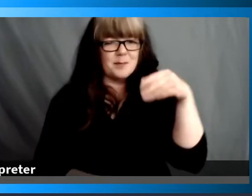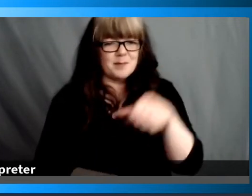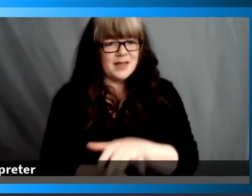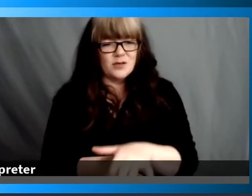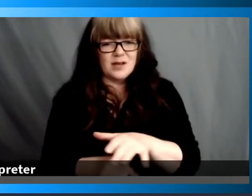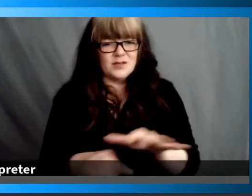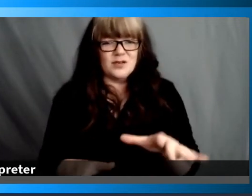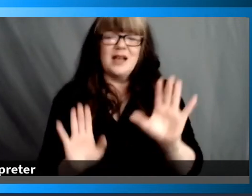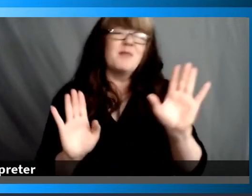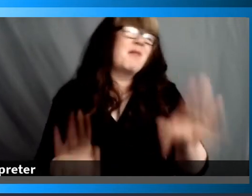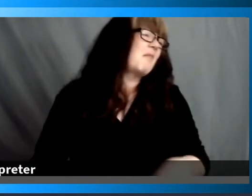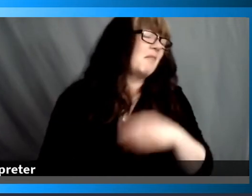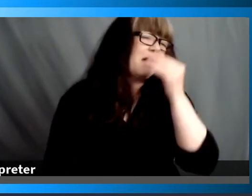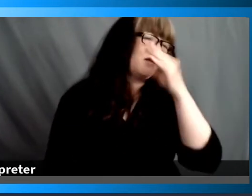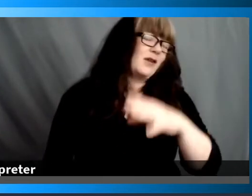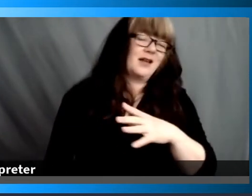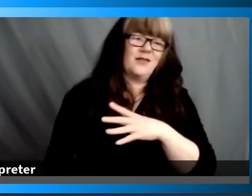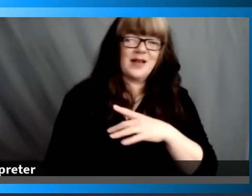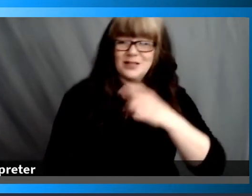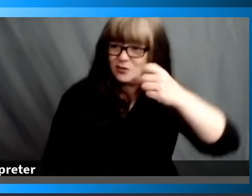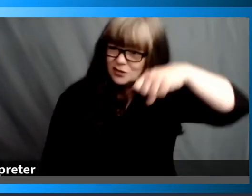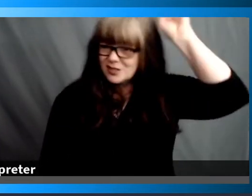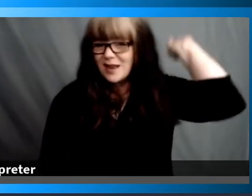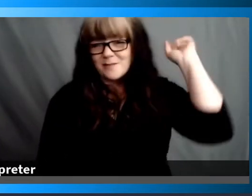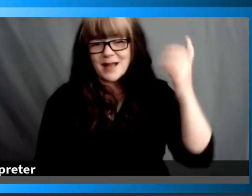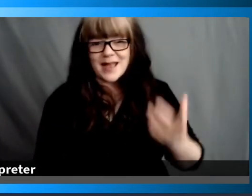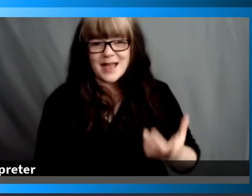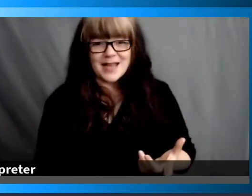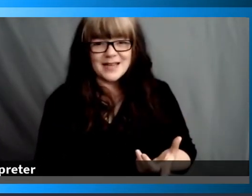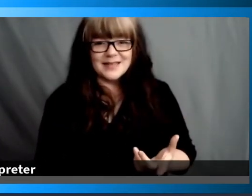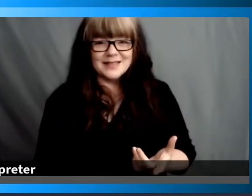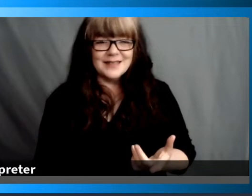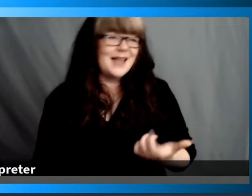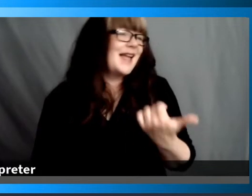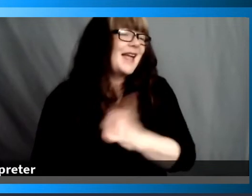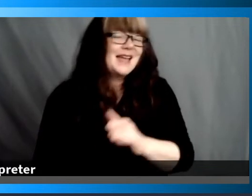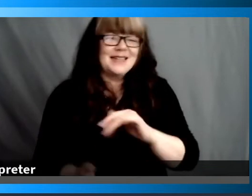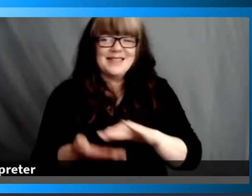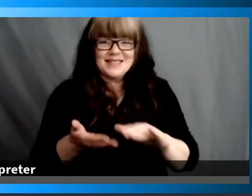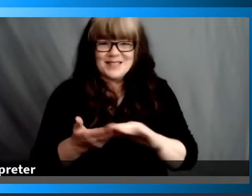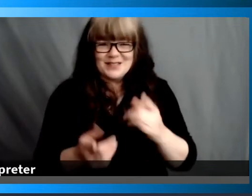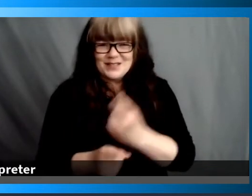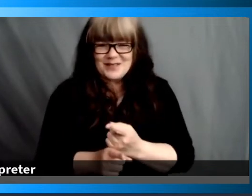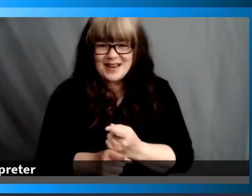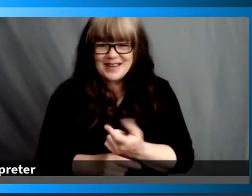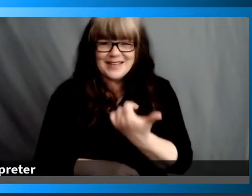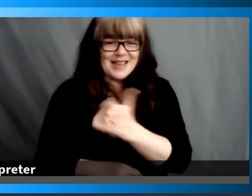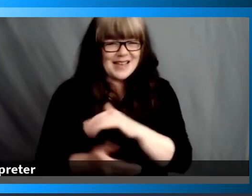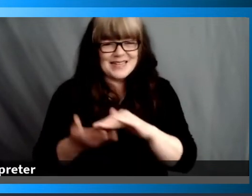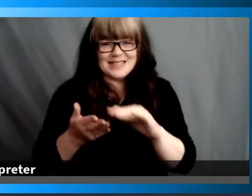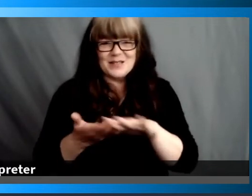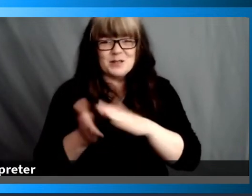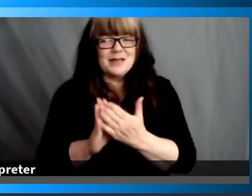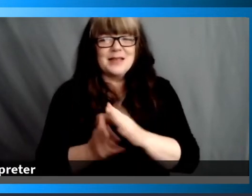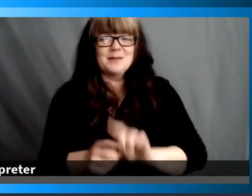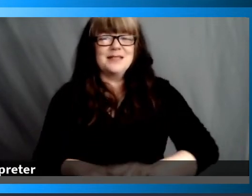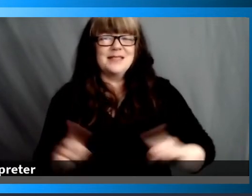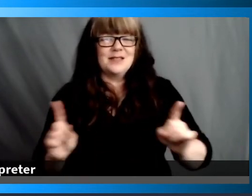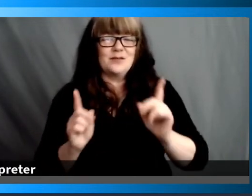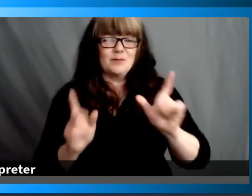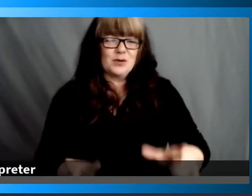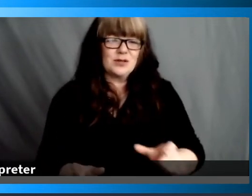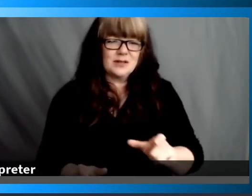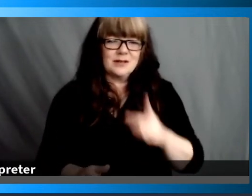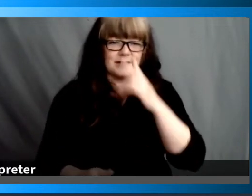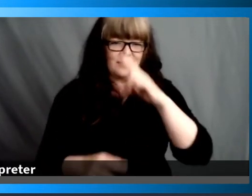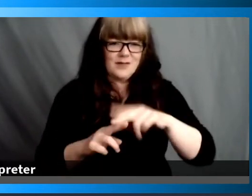like, I don't care. And then I shaved it. Any excuse, right? Any excuse to be a different person is fun for me. Like,